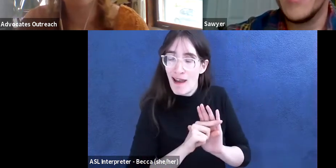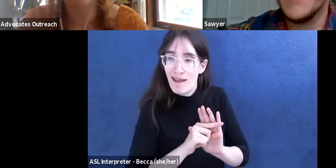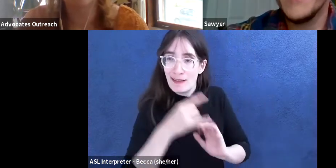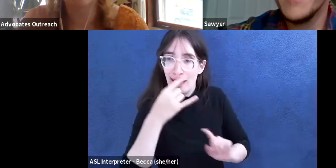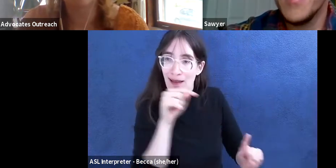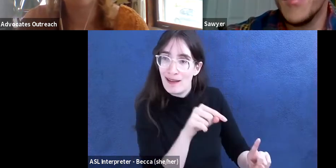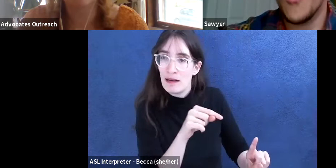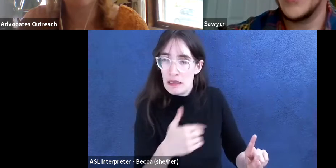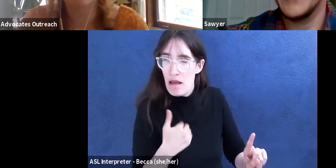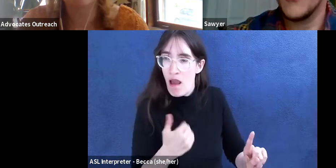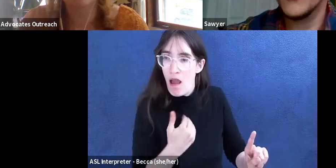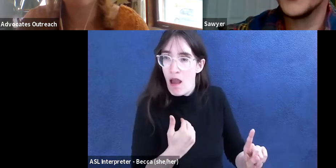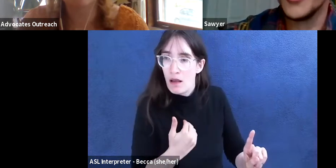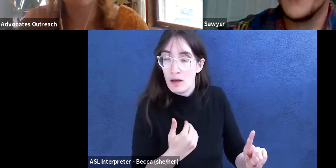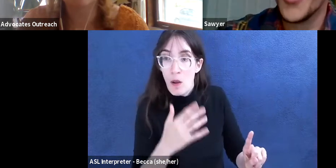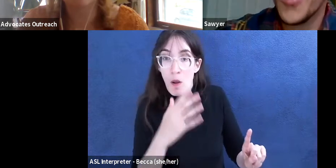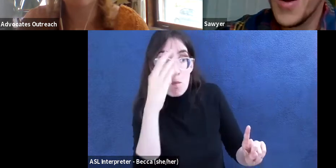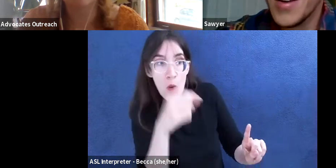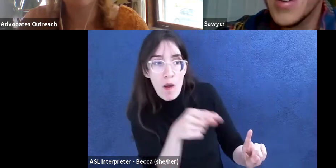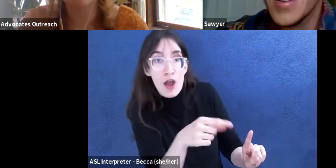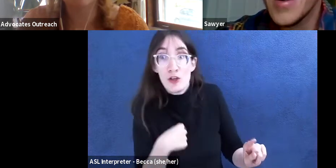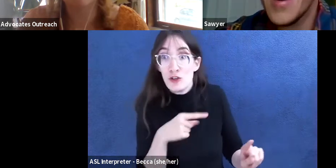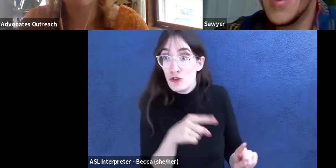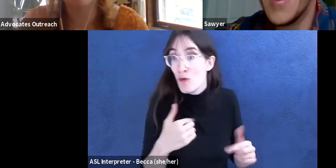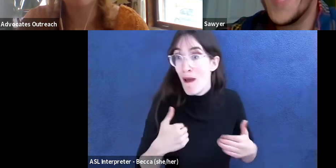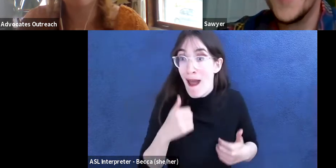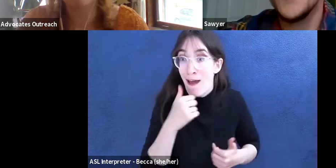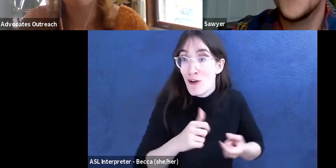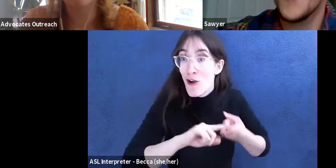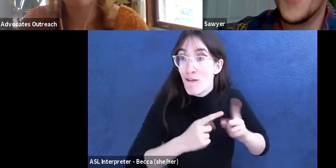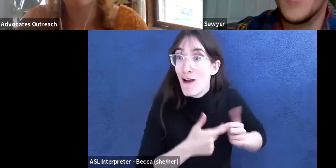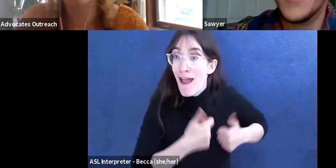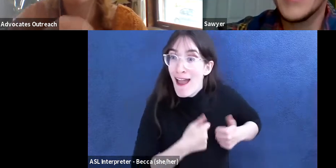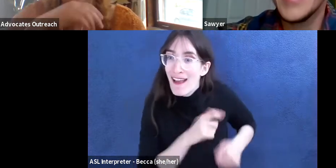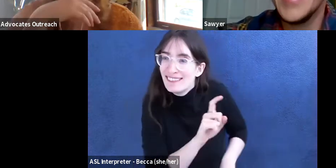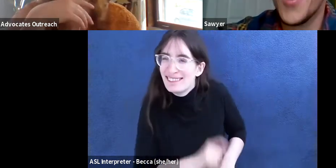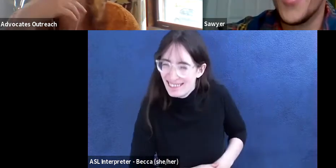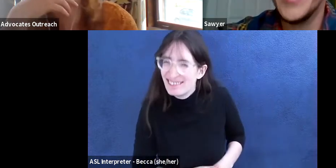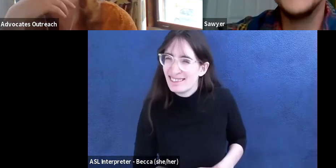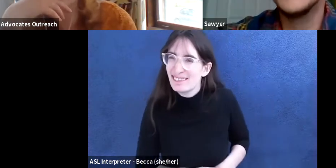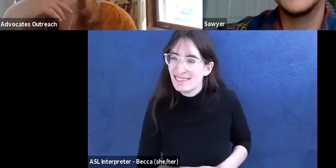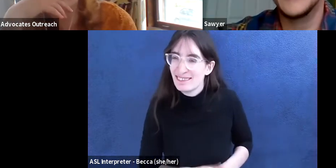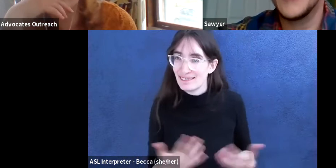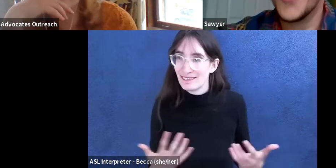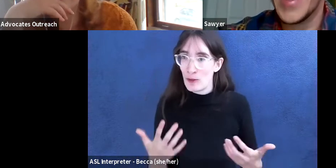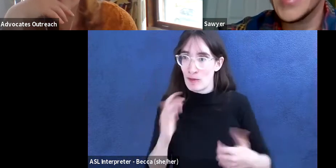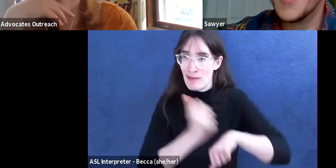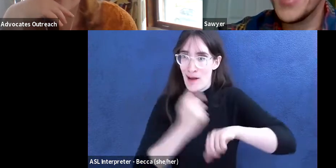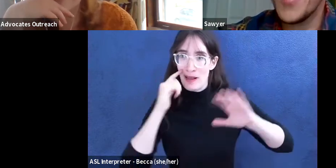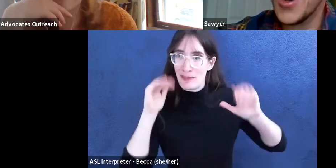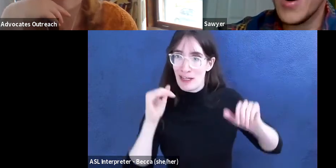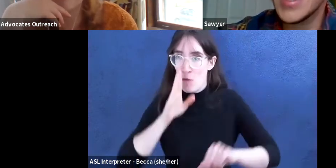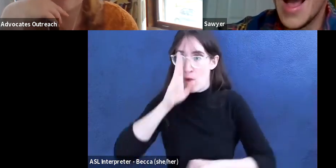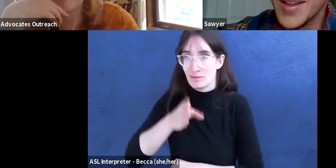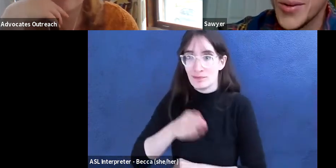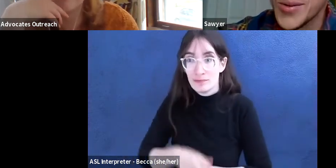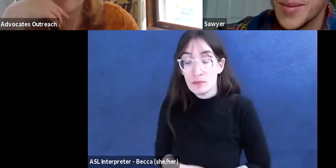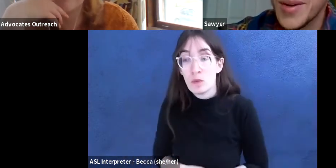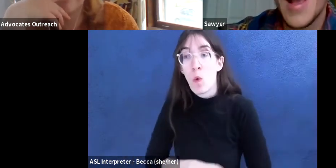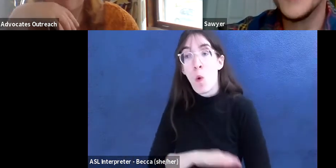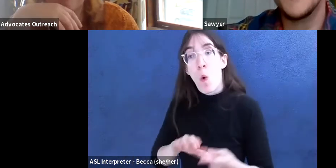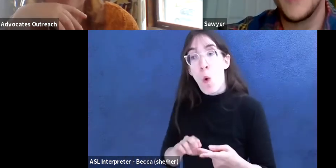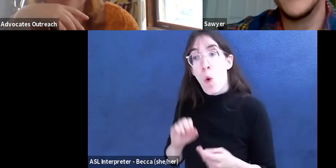noticing that they're feeling like they have a crush on someone of the same gender, or maybe they're starting to feel like maybe